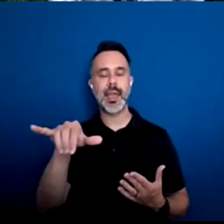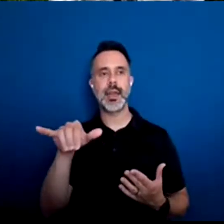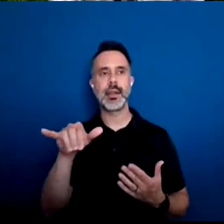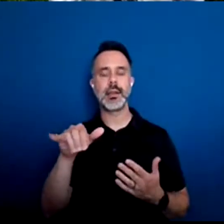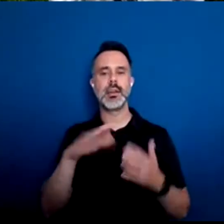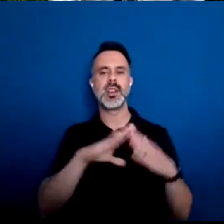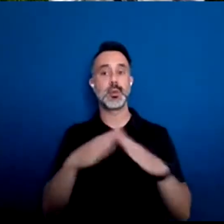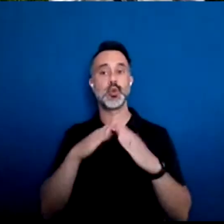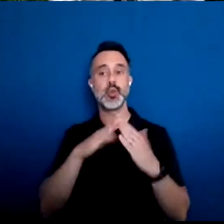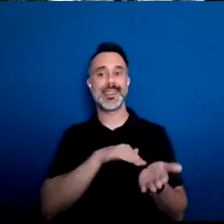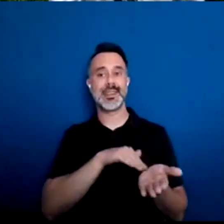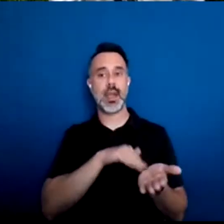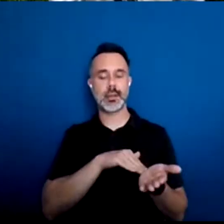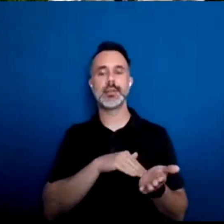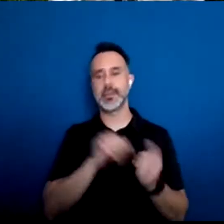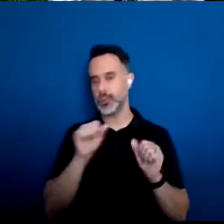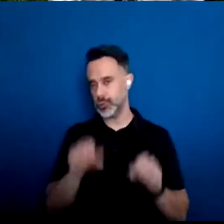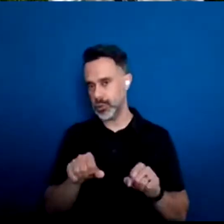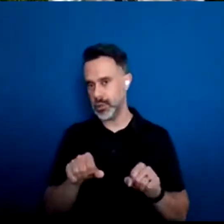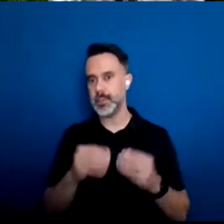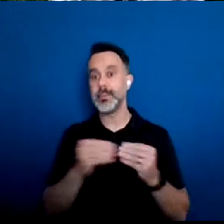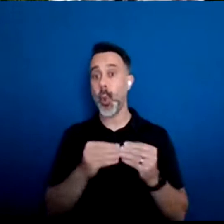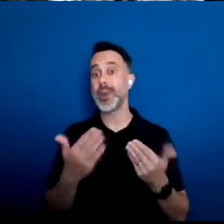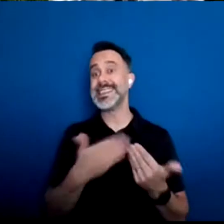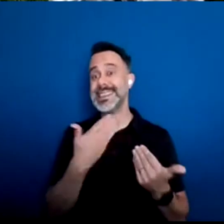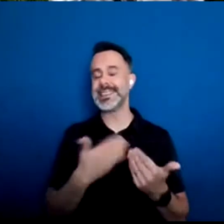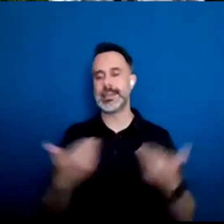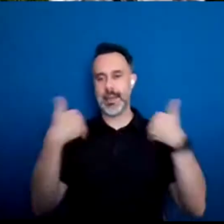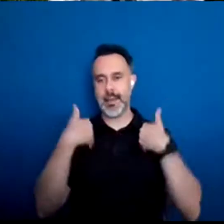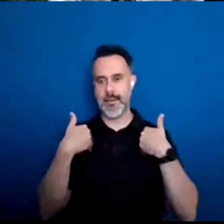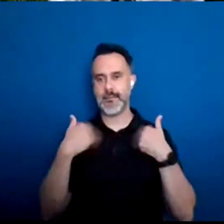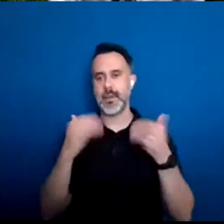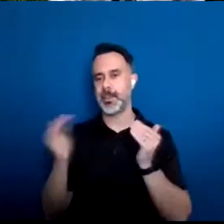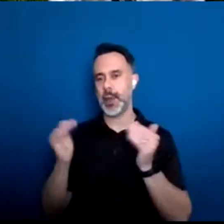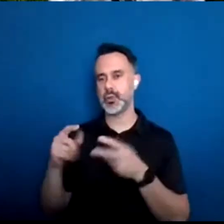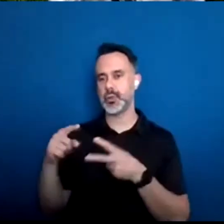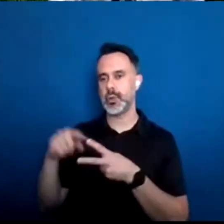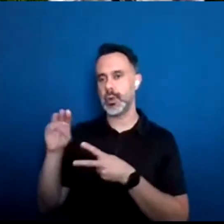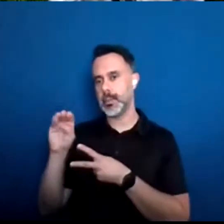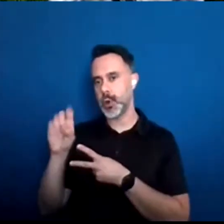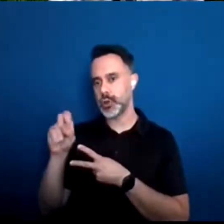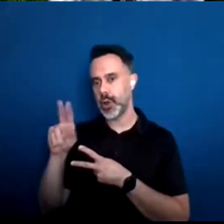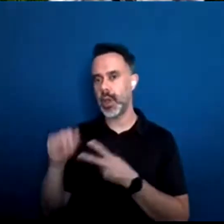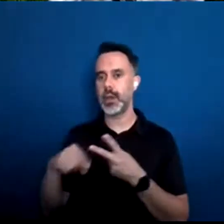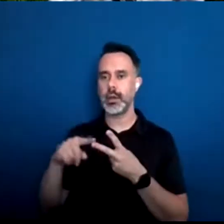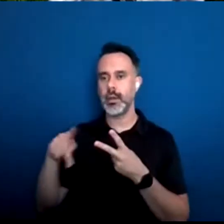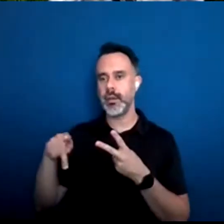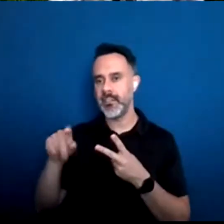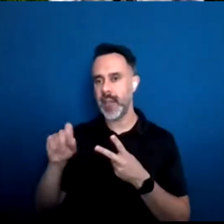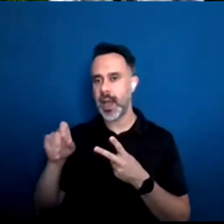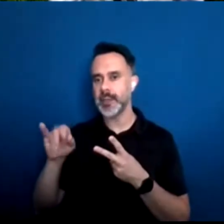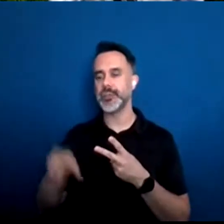could much more easily have than the others. Because you really need, right, they